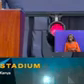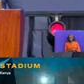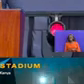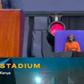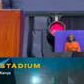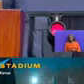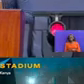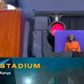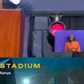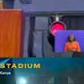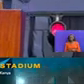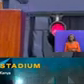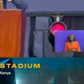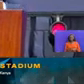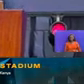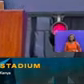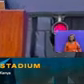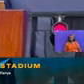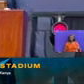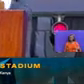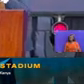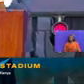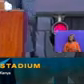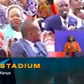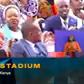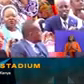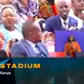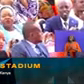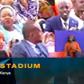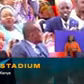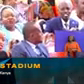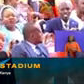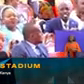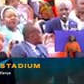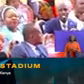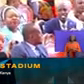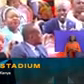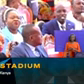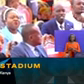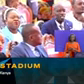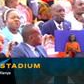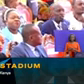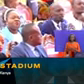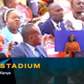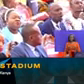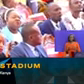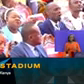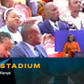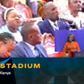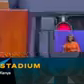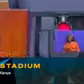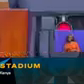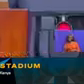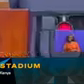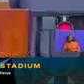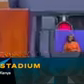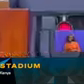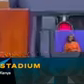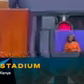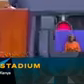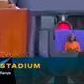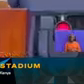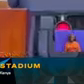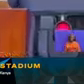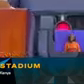powerful oh my God somebody say genetic modification and then and then the other thing that happens in the days of Noah